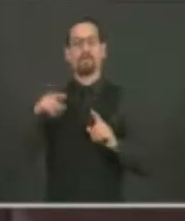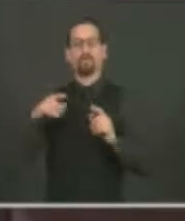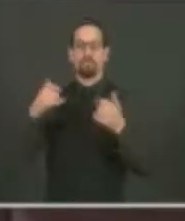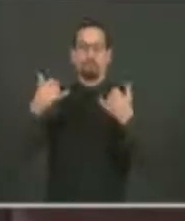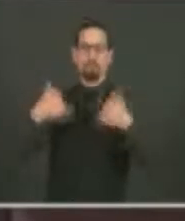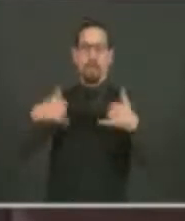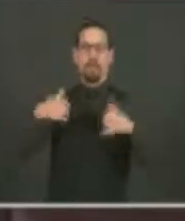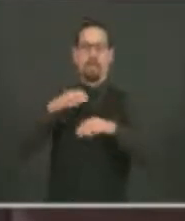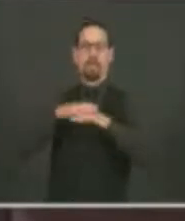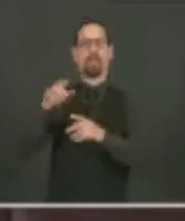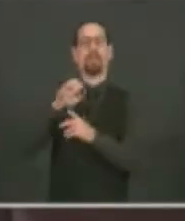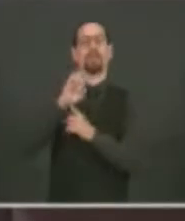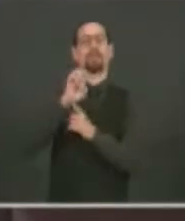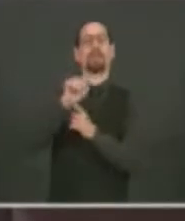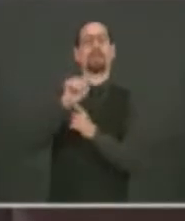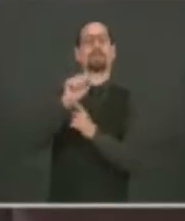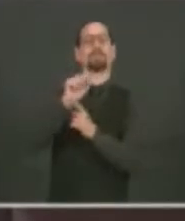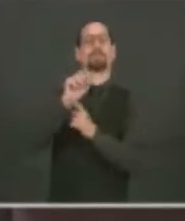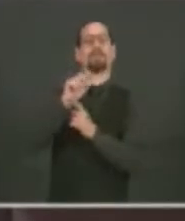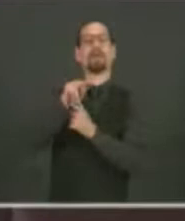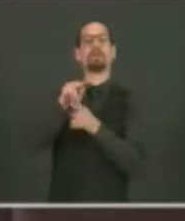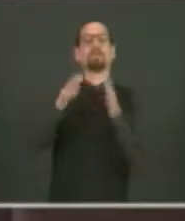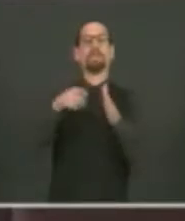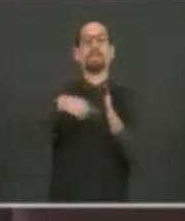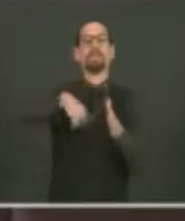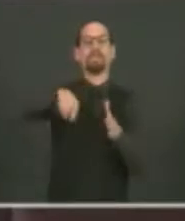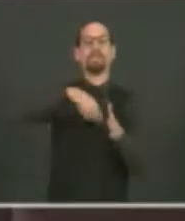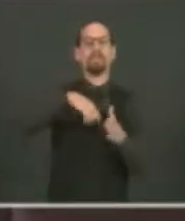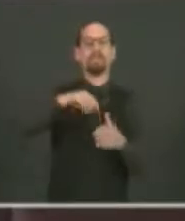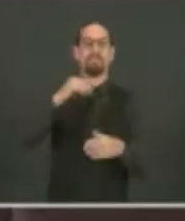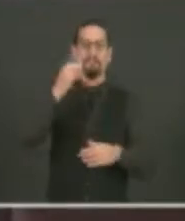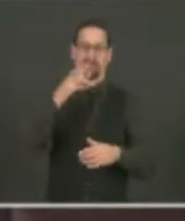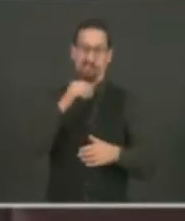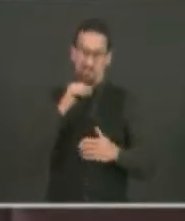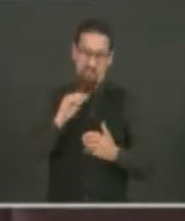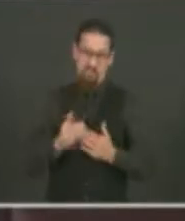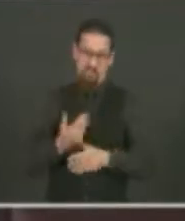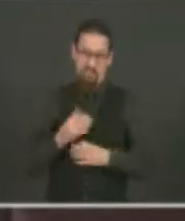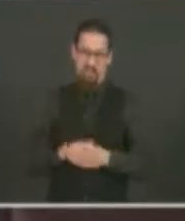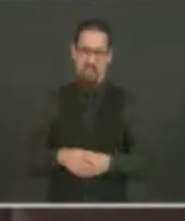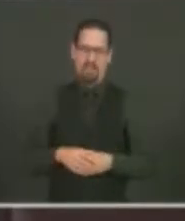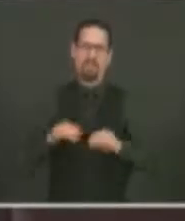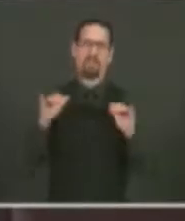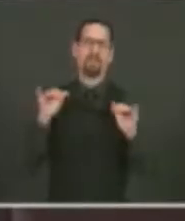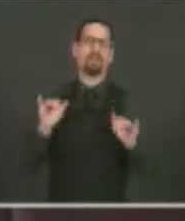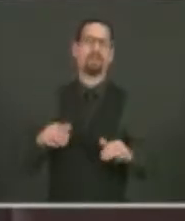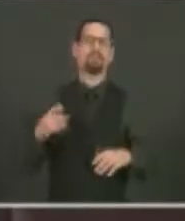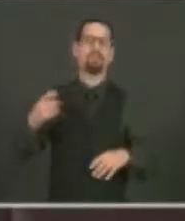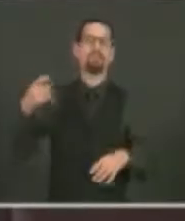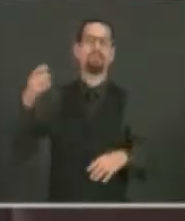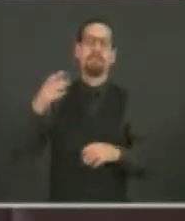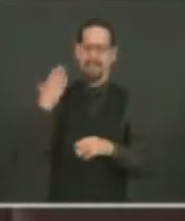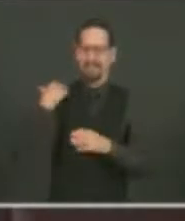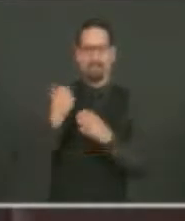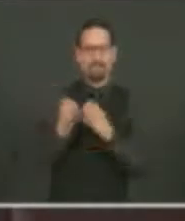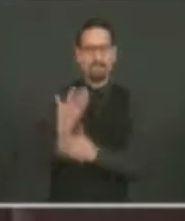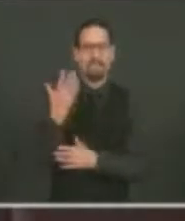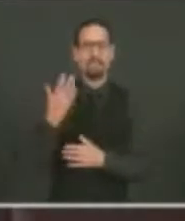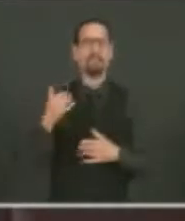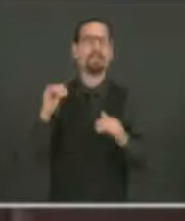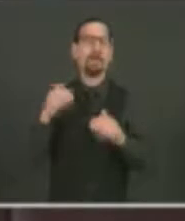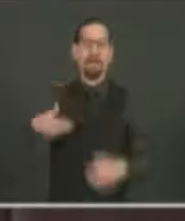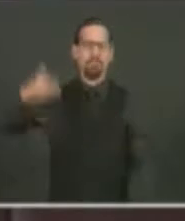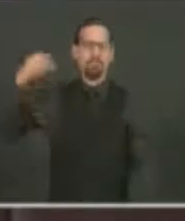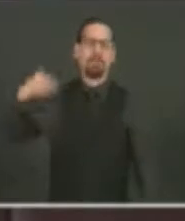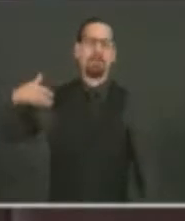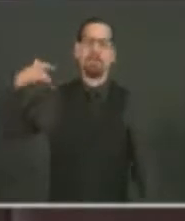new thing. We saw this at PC in the spring when this happened. So I would have liked